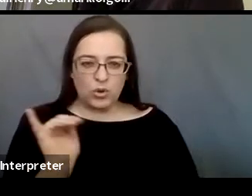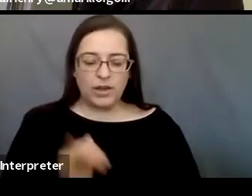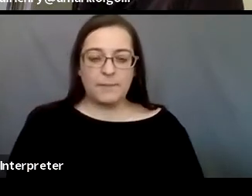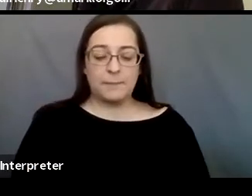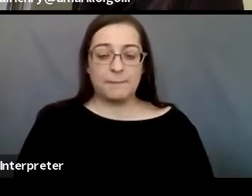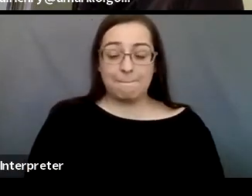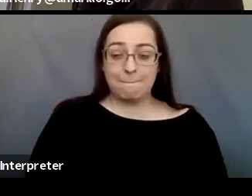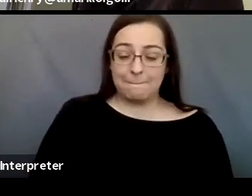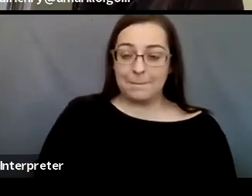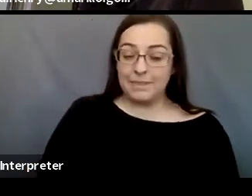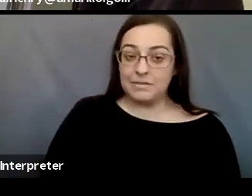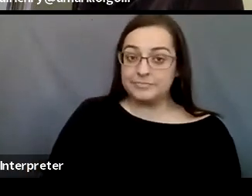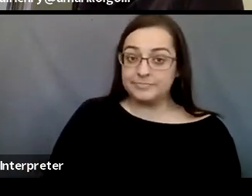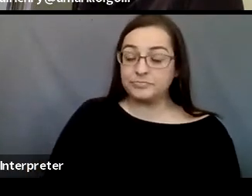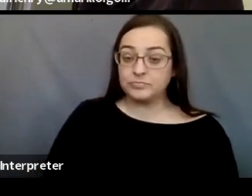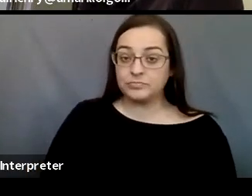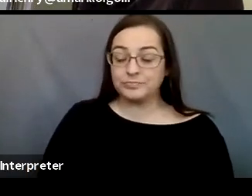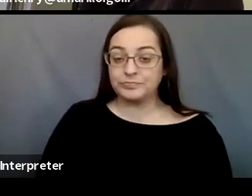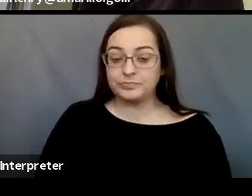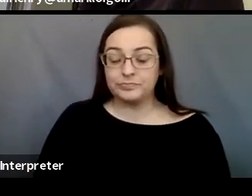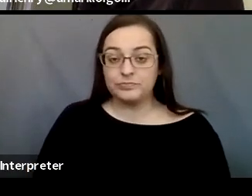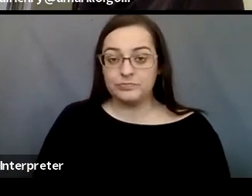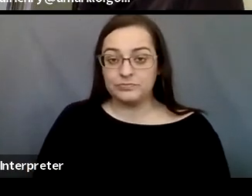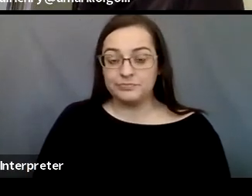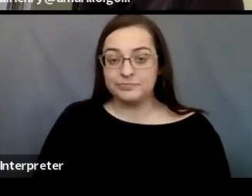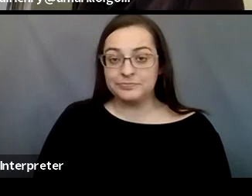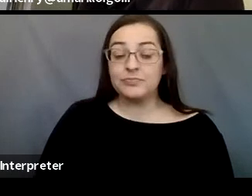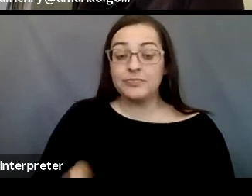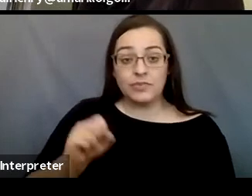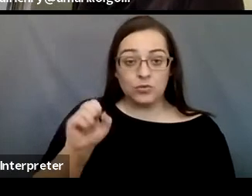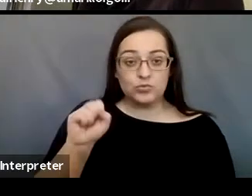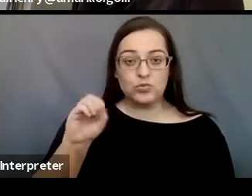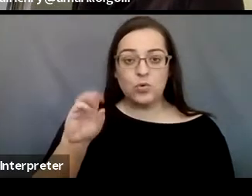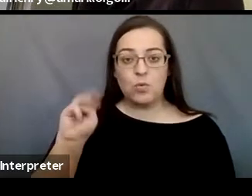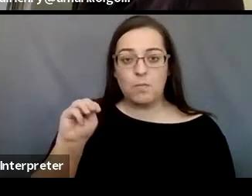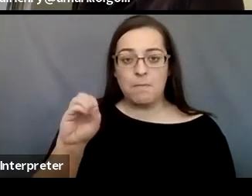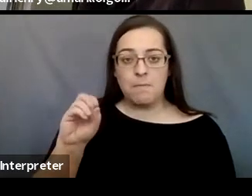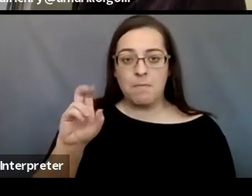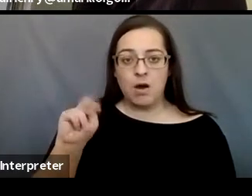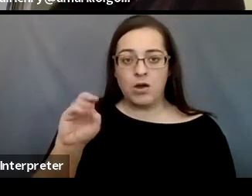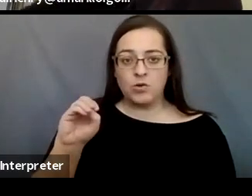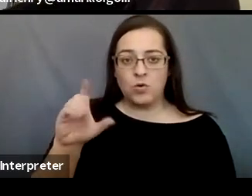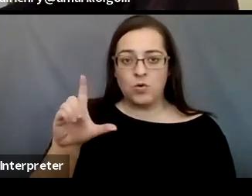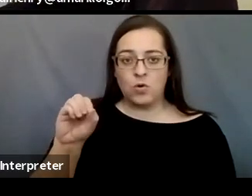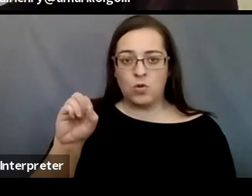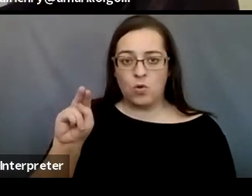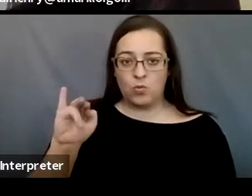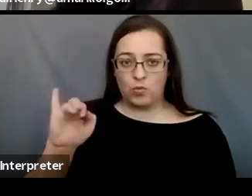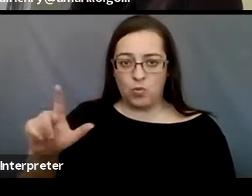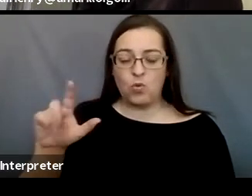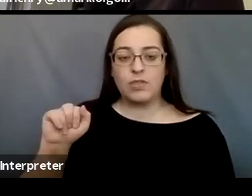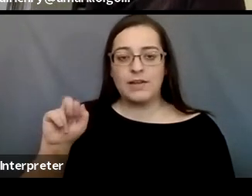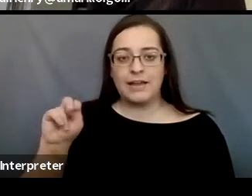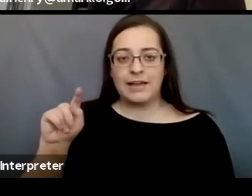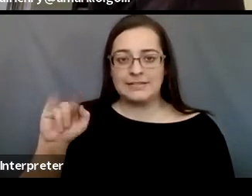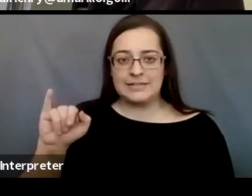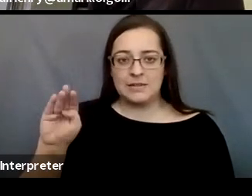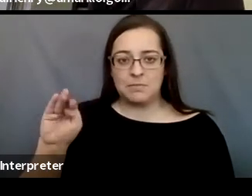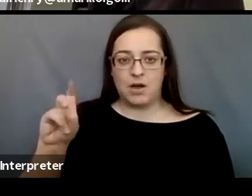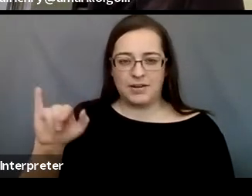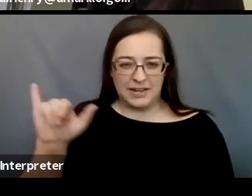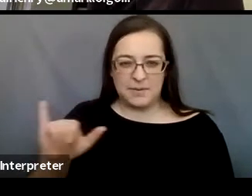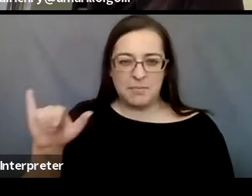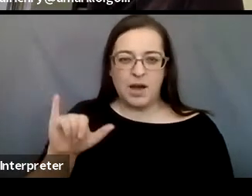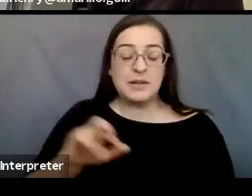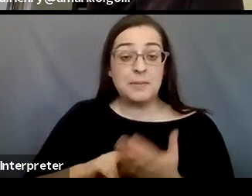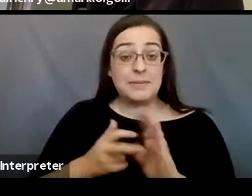So yeah, Kevin. So basically, this is a monoclonal antibody, meaning it's an antibody. It's a protein that the immune